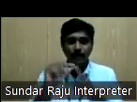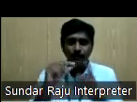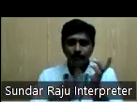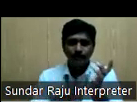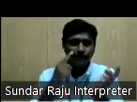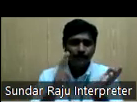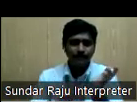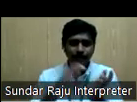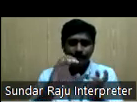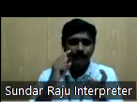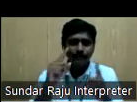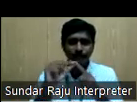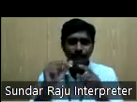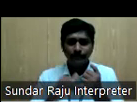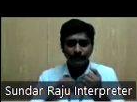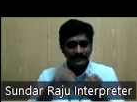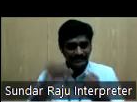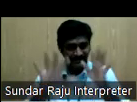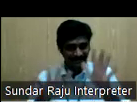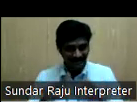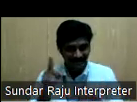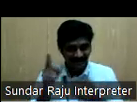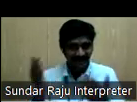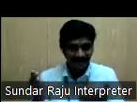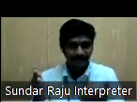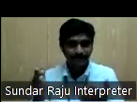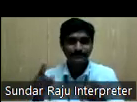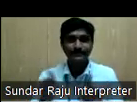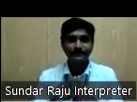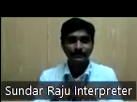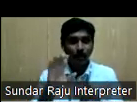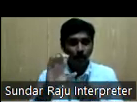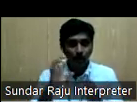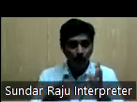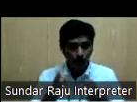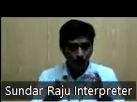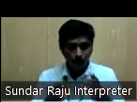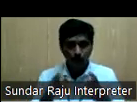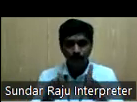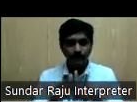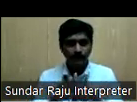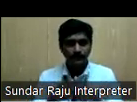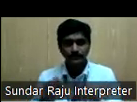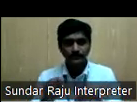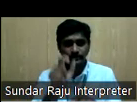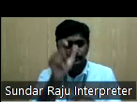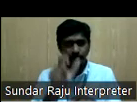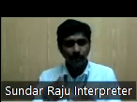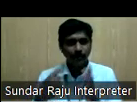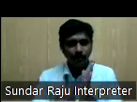Industries and Commerce and Information Technology Departments in Telangana, he is deeply involved in shaping